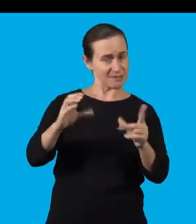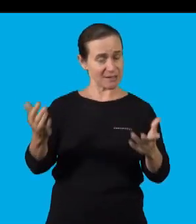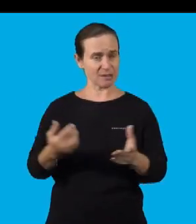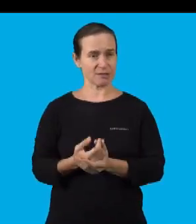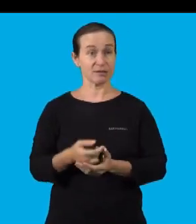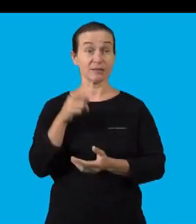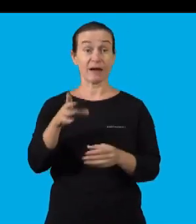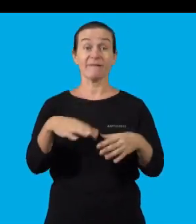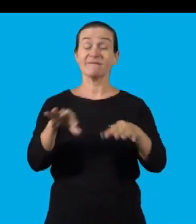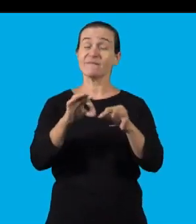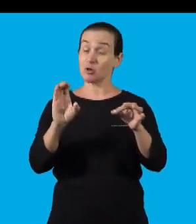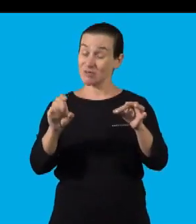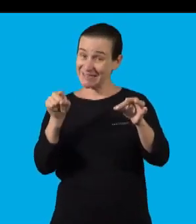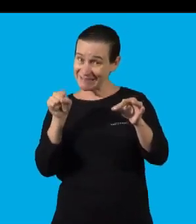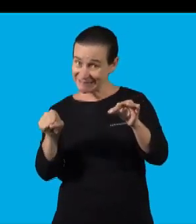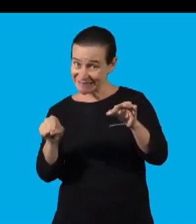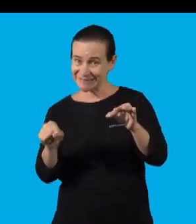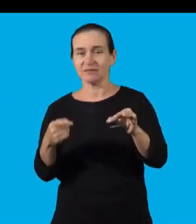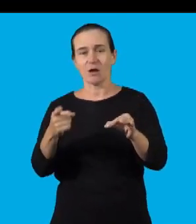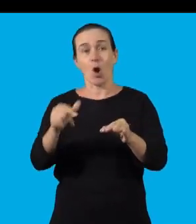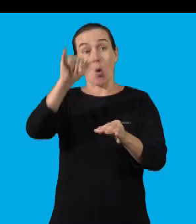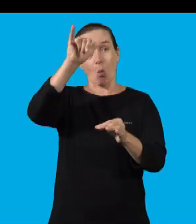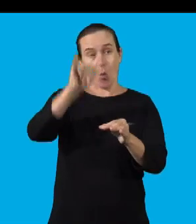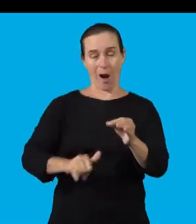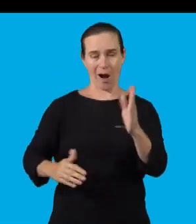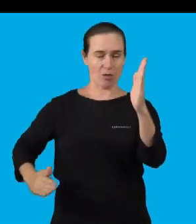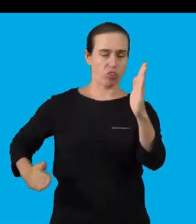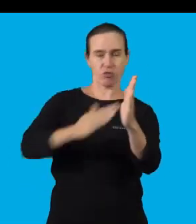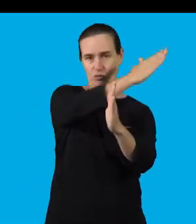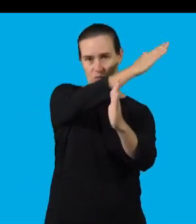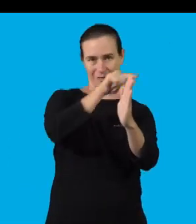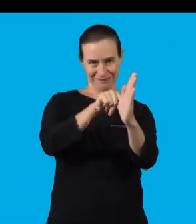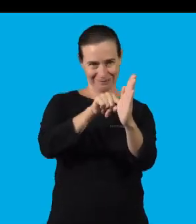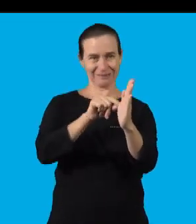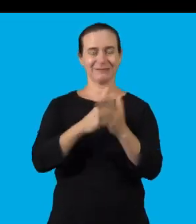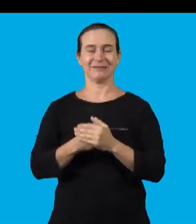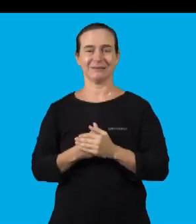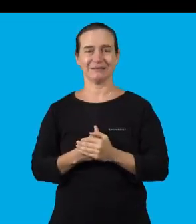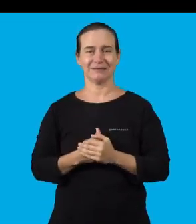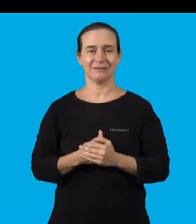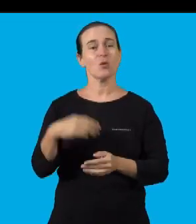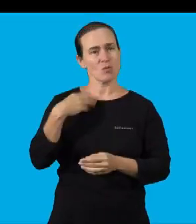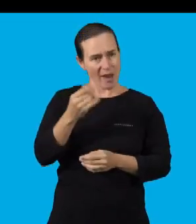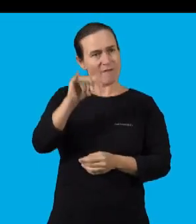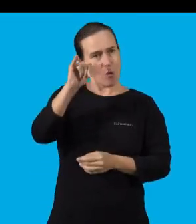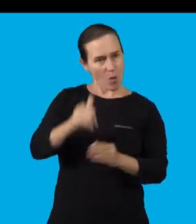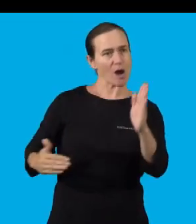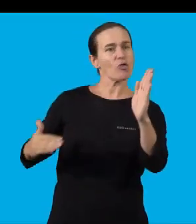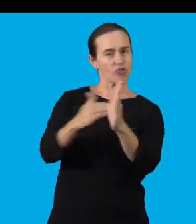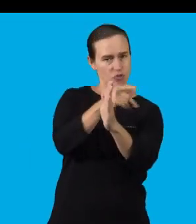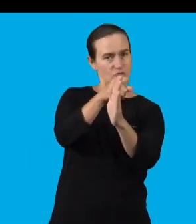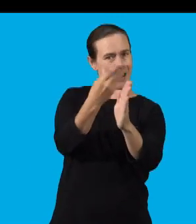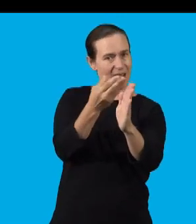plus c. But when it comes to that value of C, that is also the y-intercept. And since as well, we already have